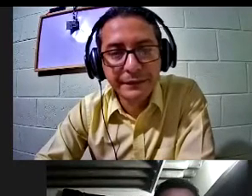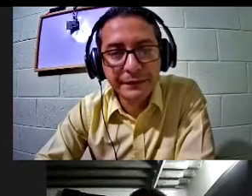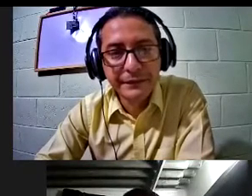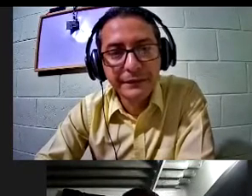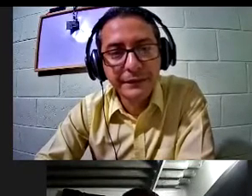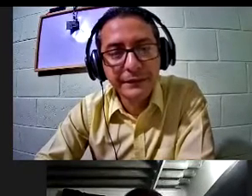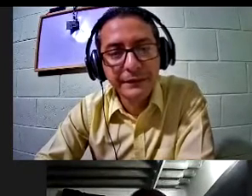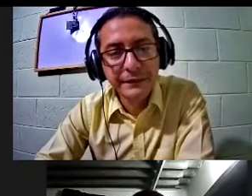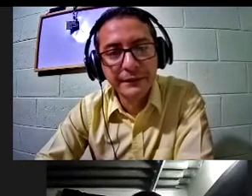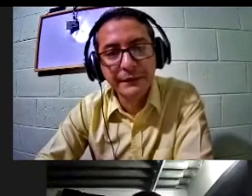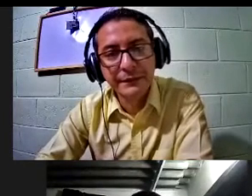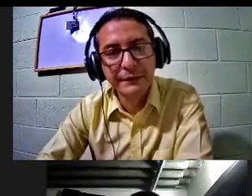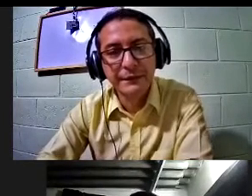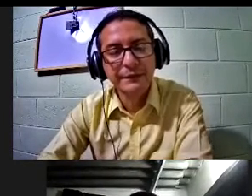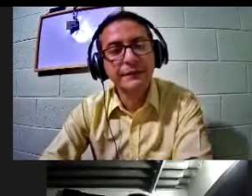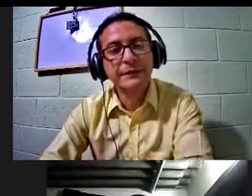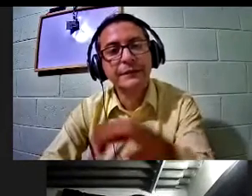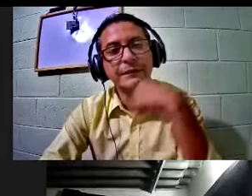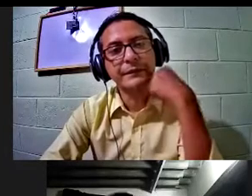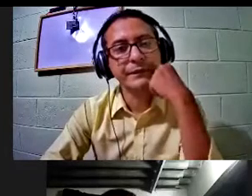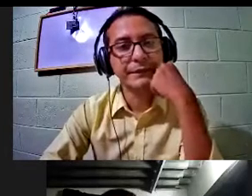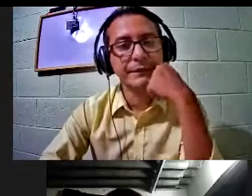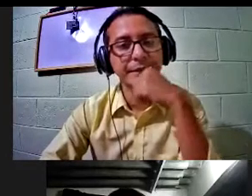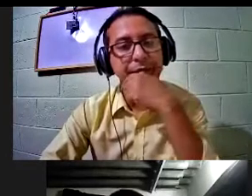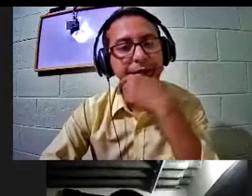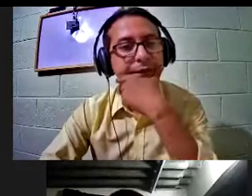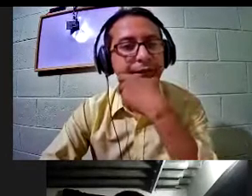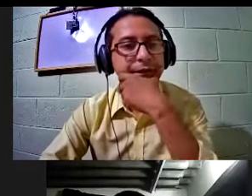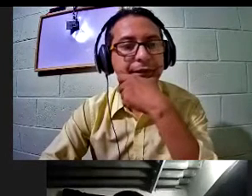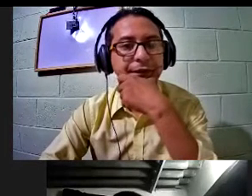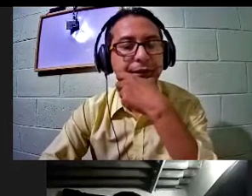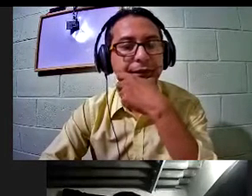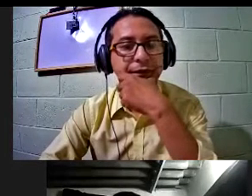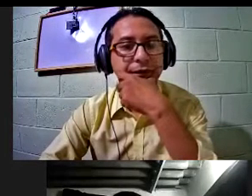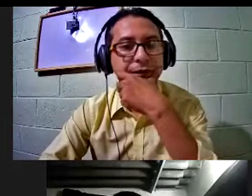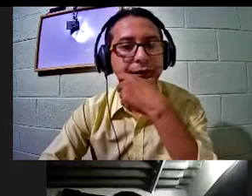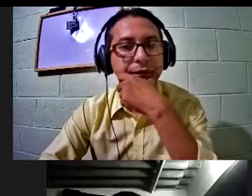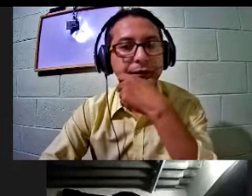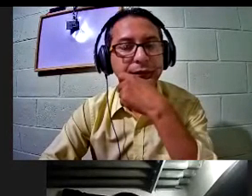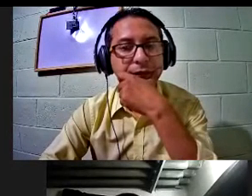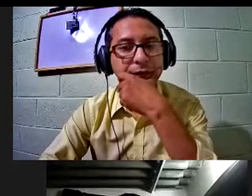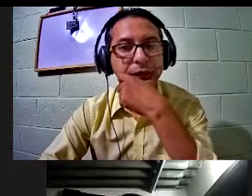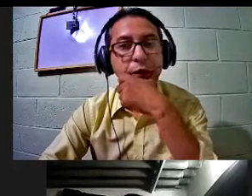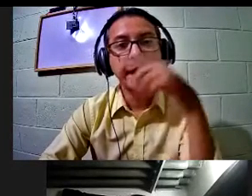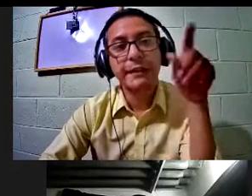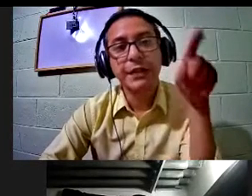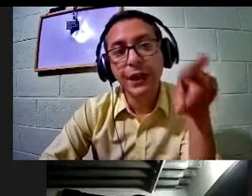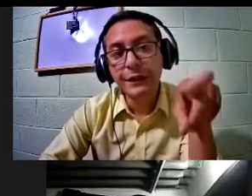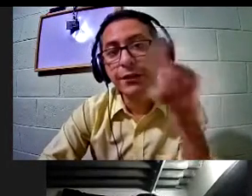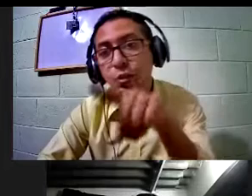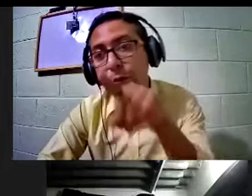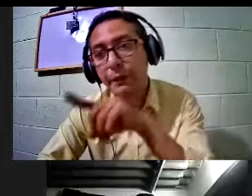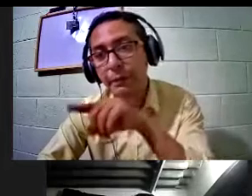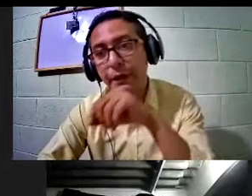Okay, Felicita, for example, she needs prepare report monthly. Okay, she